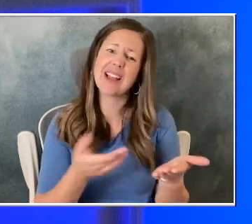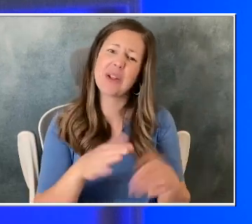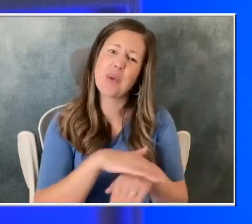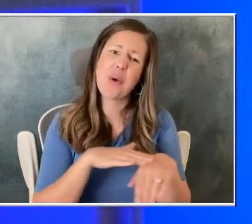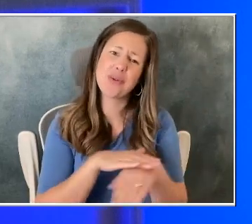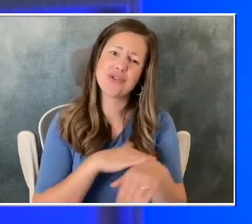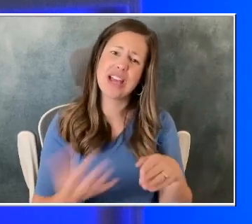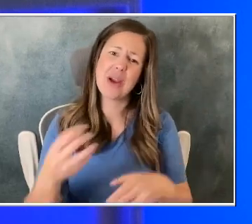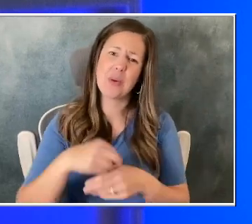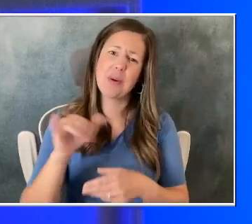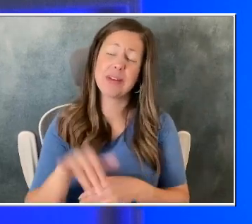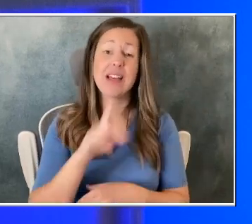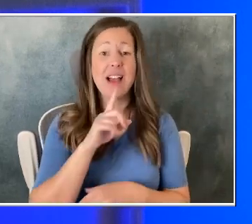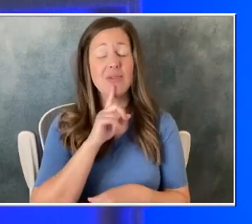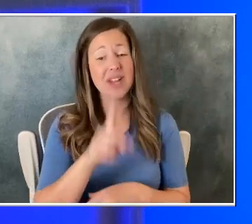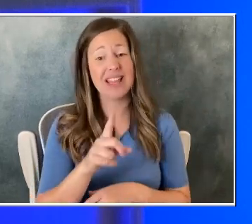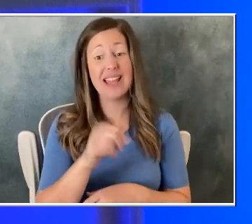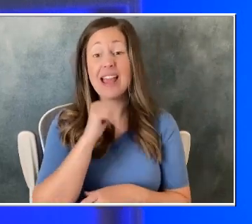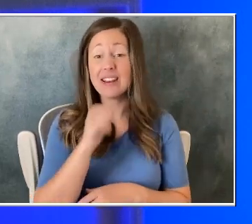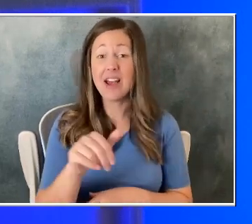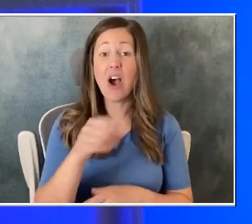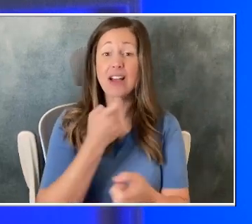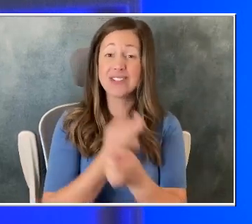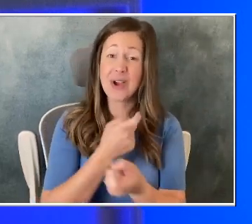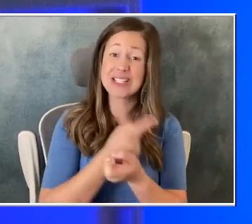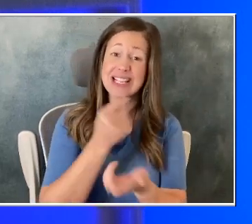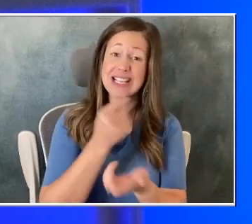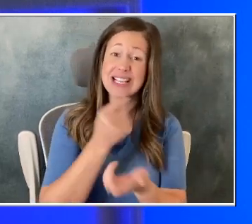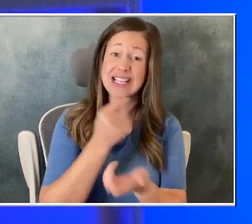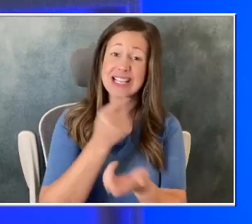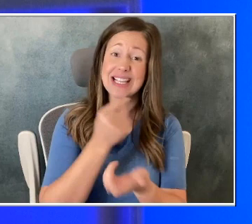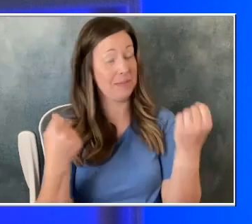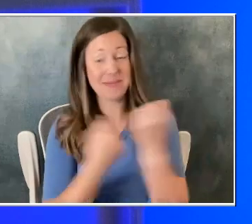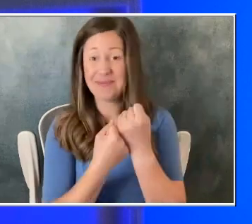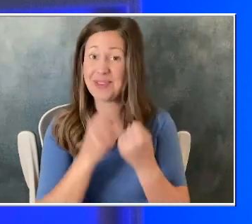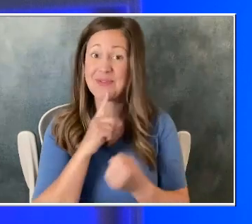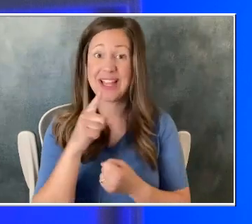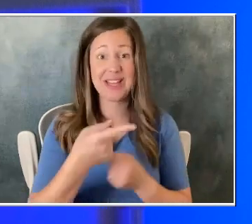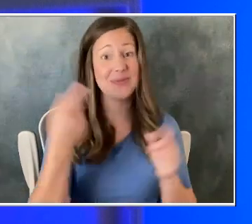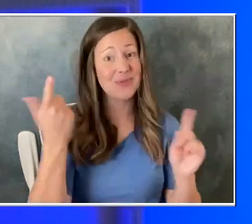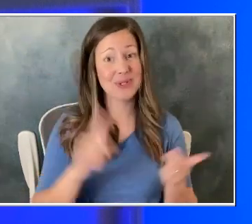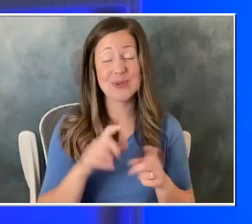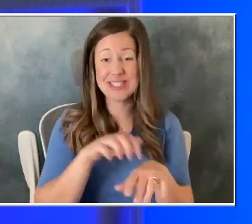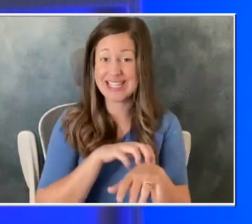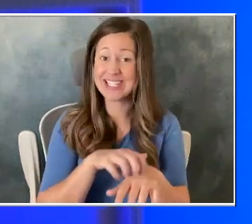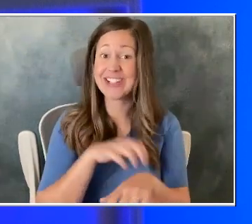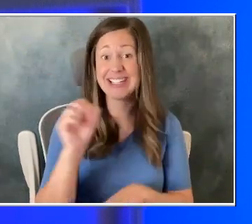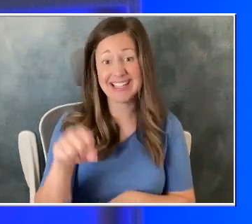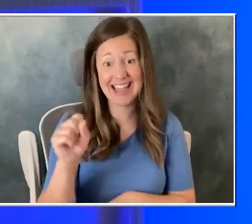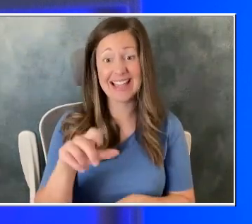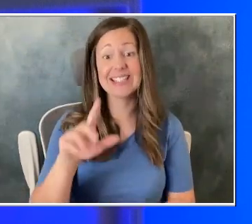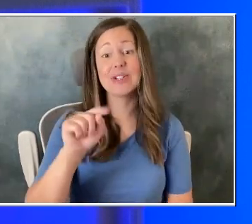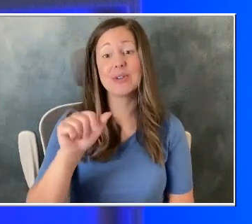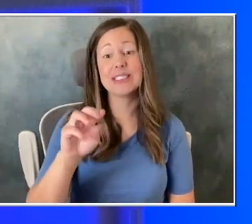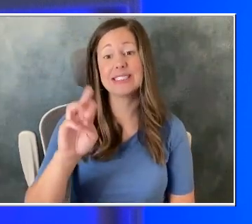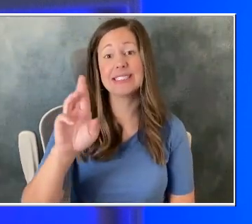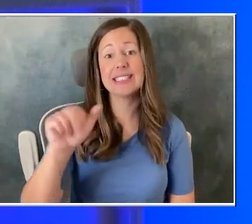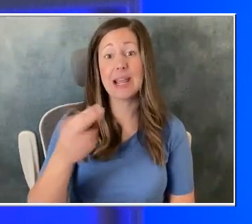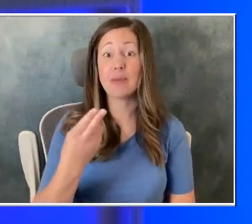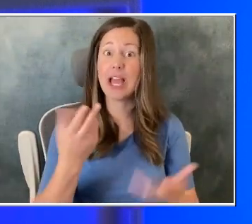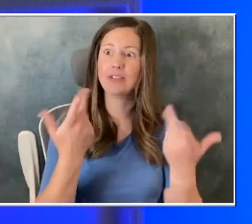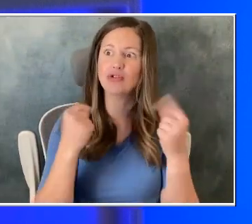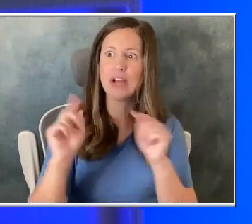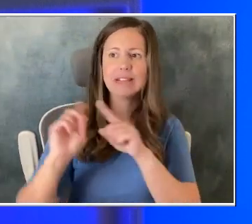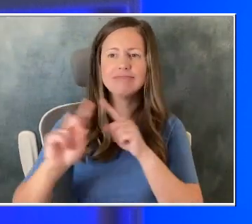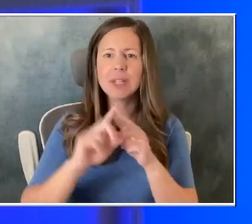school non-toxic therapies that reduce itching. So with Tamara, we had a lot of tricks that we tried to use to reduce